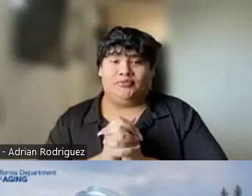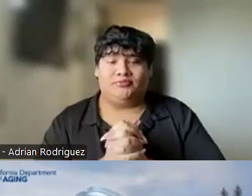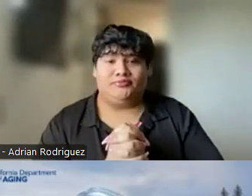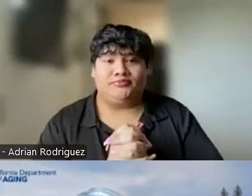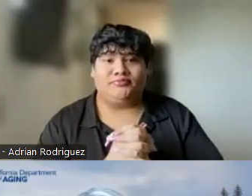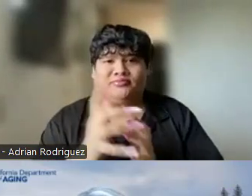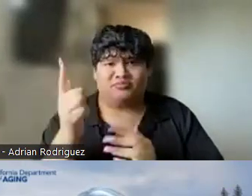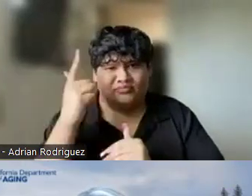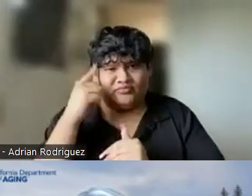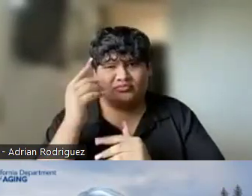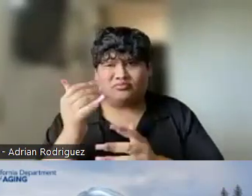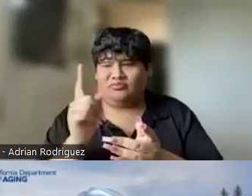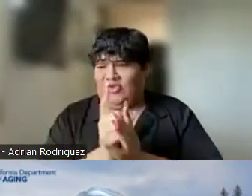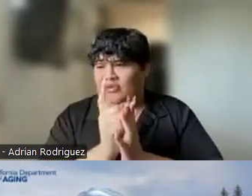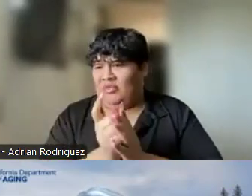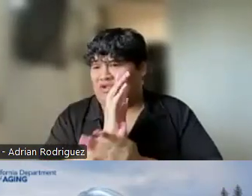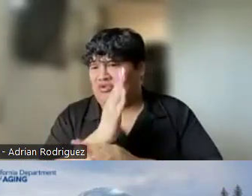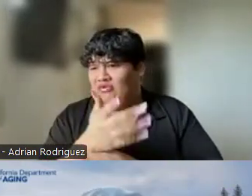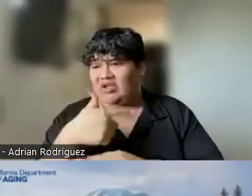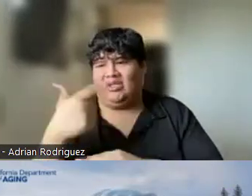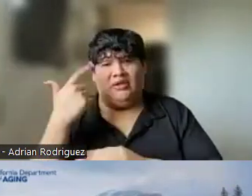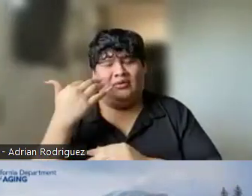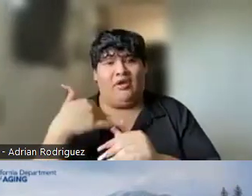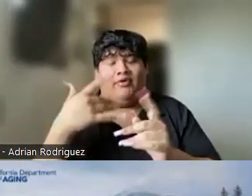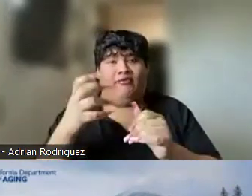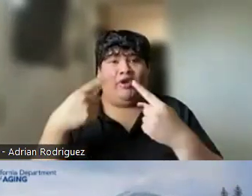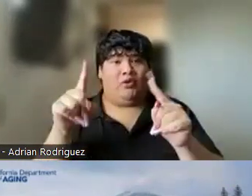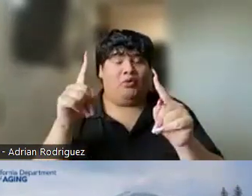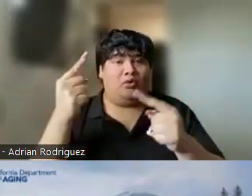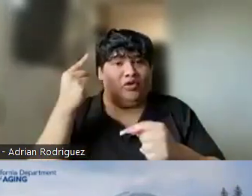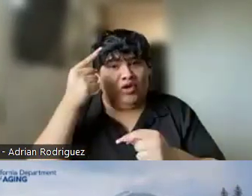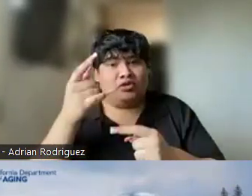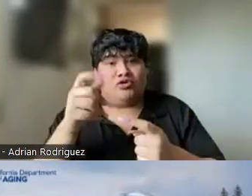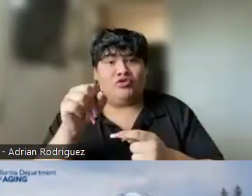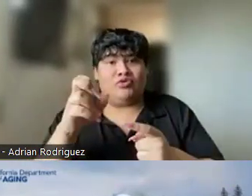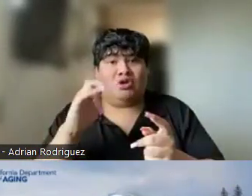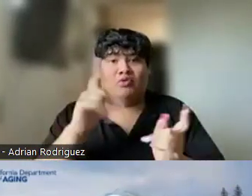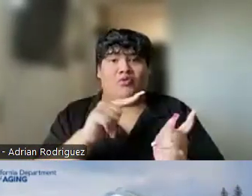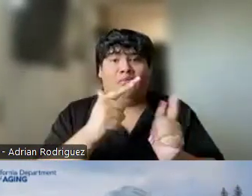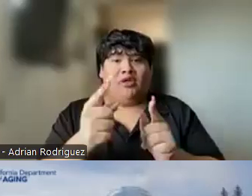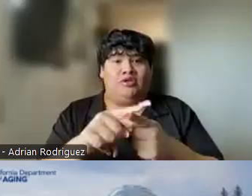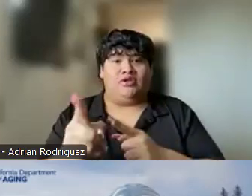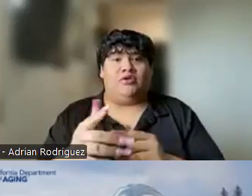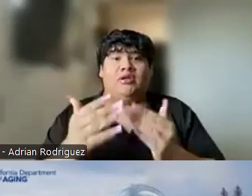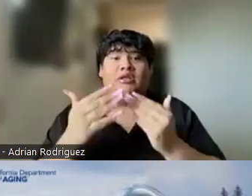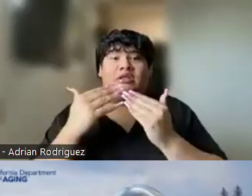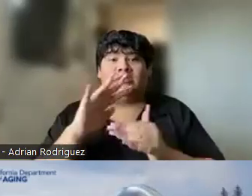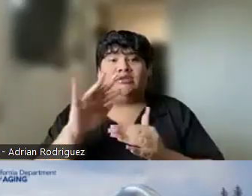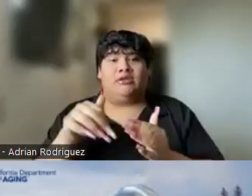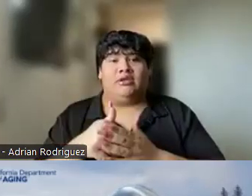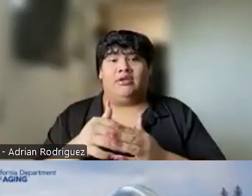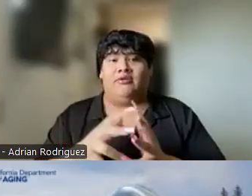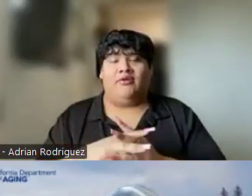I think we're a couple minutes over. I don't know if anyone else has final thoughts here, but if not, I think Susan, I'm handing it back to you. Thanks, everybody. Again,